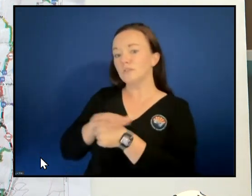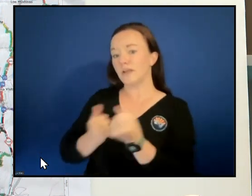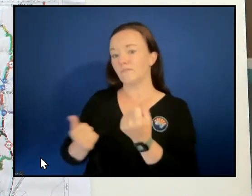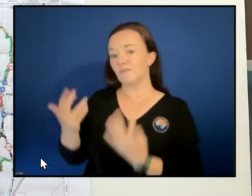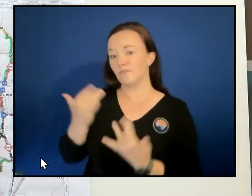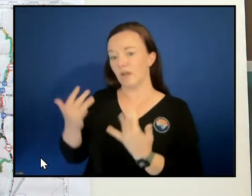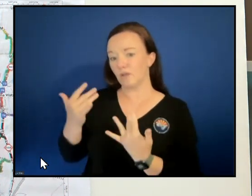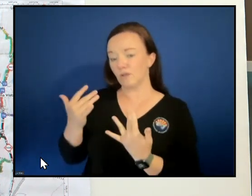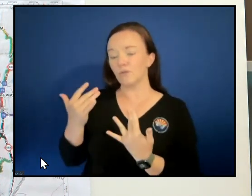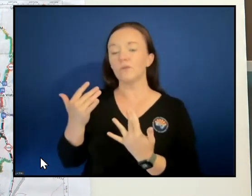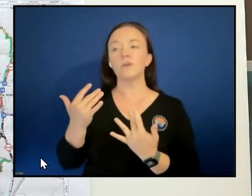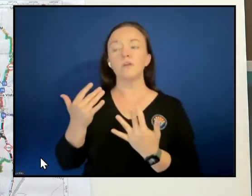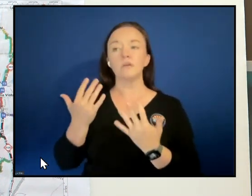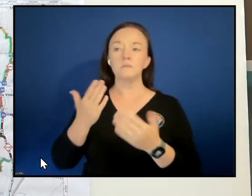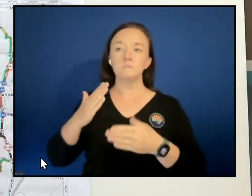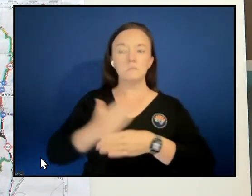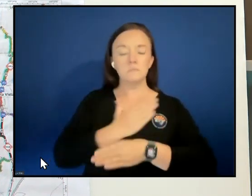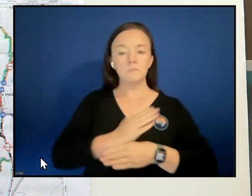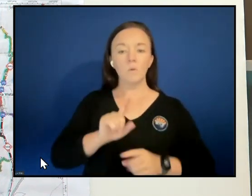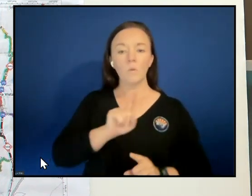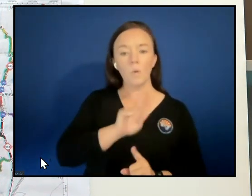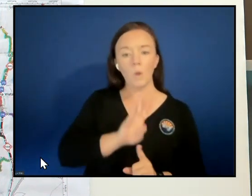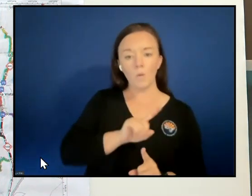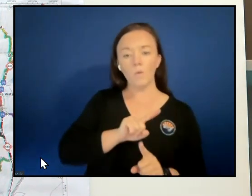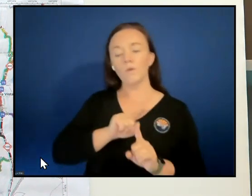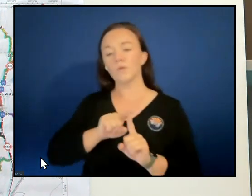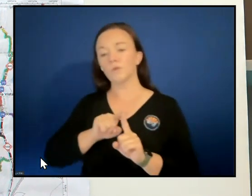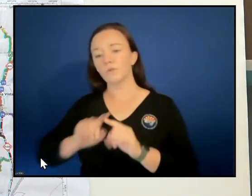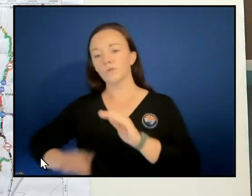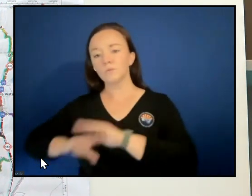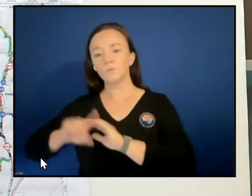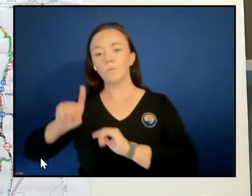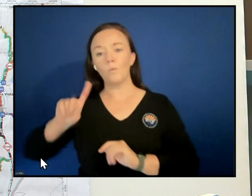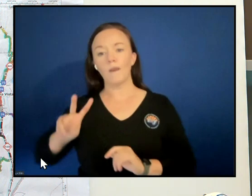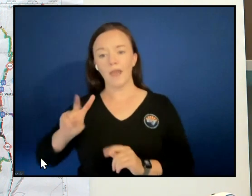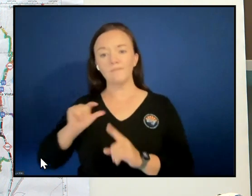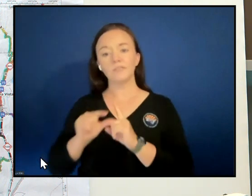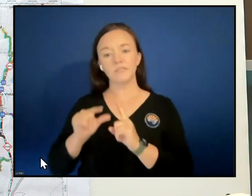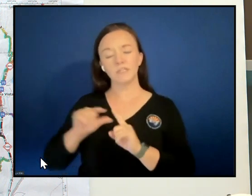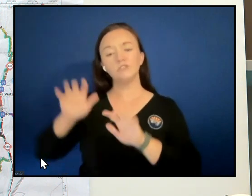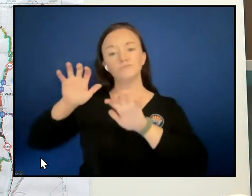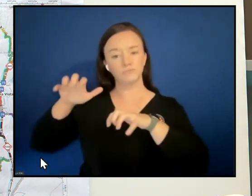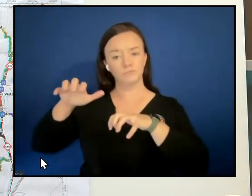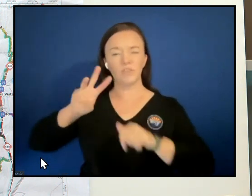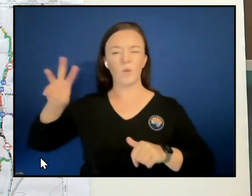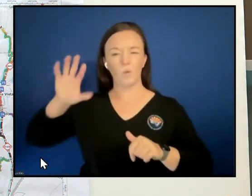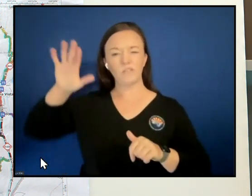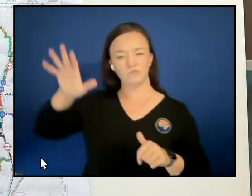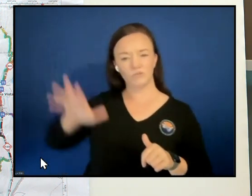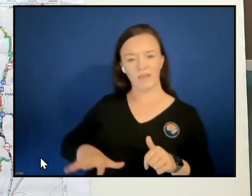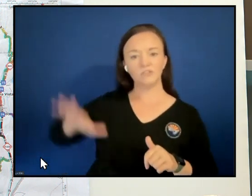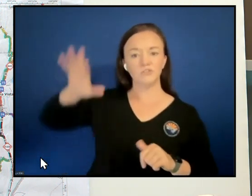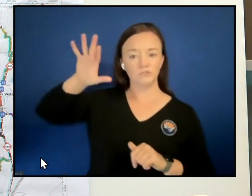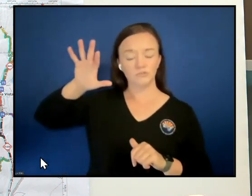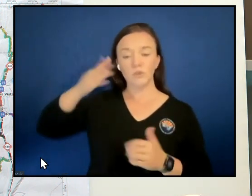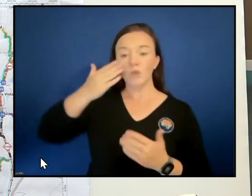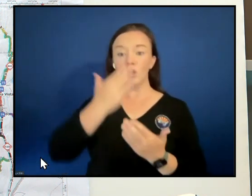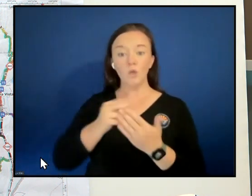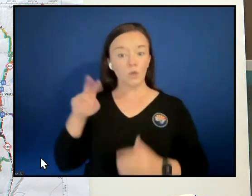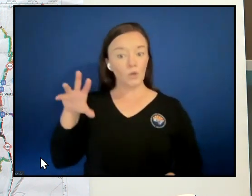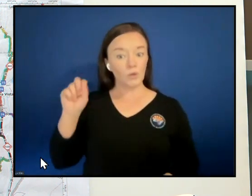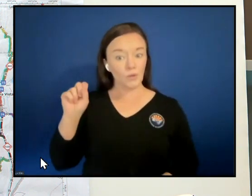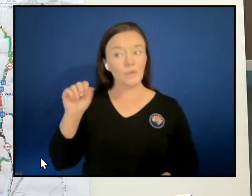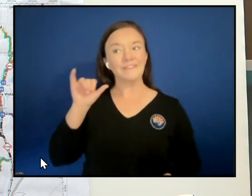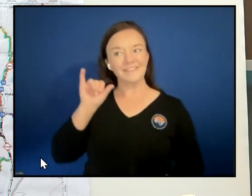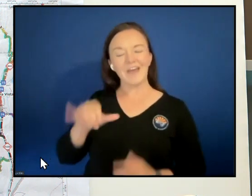Anywhere from a quarter to half an inch of rain has fallen over those western edges. And the good news with that is that's basically where the most active